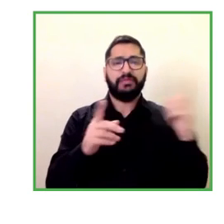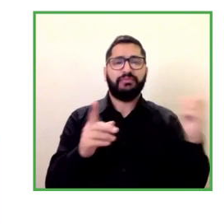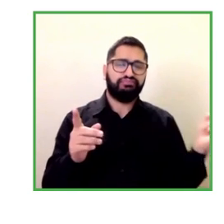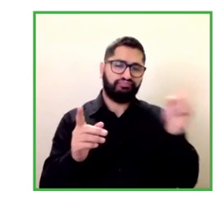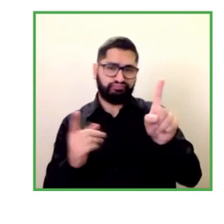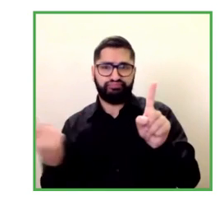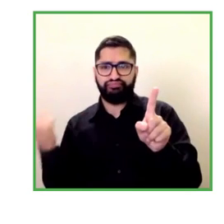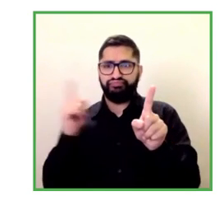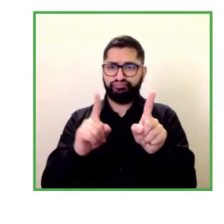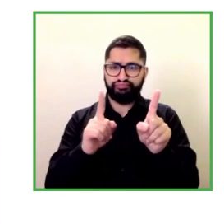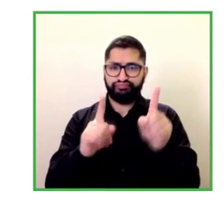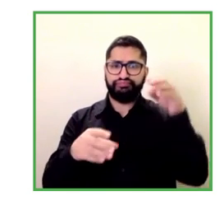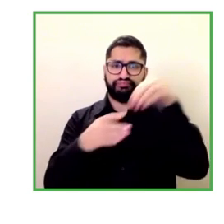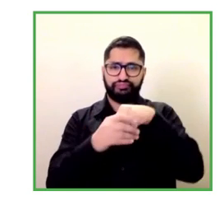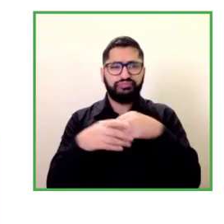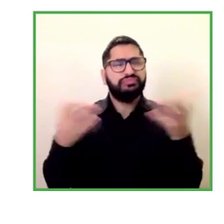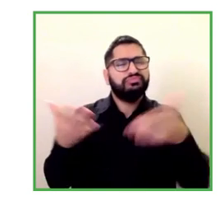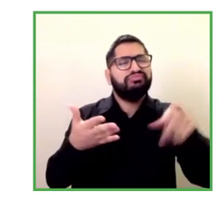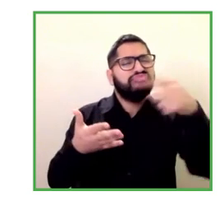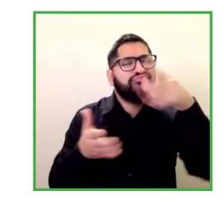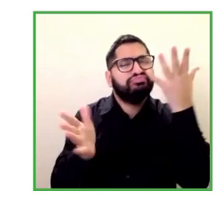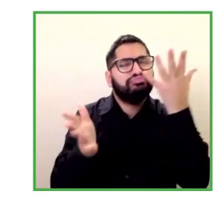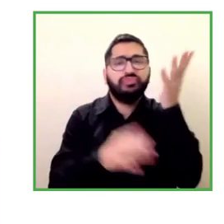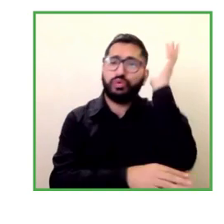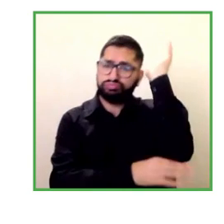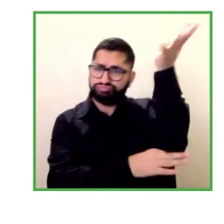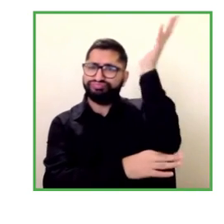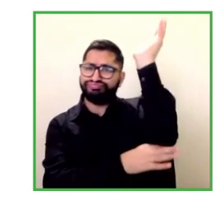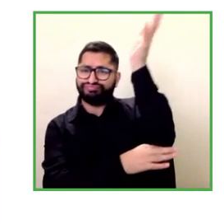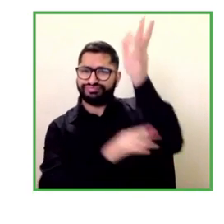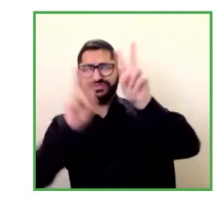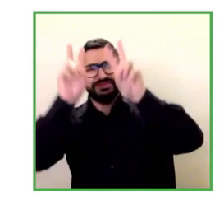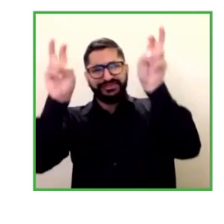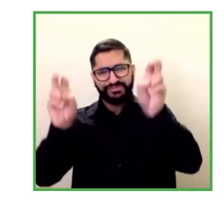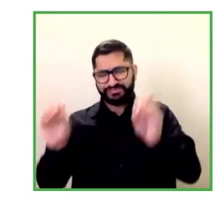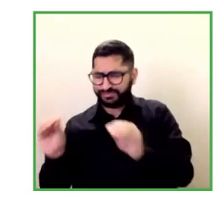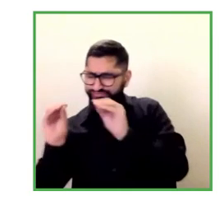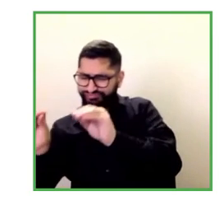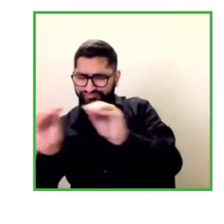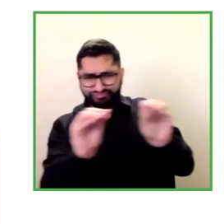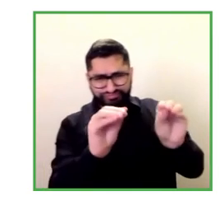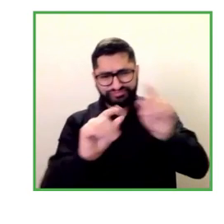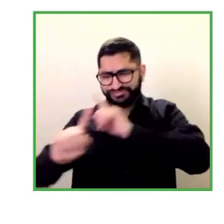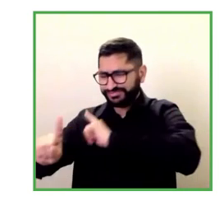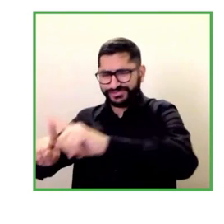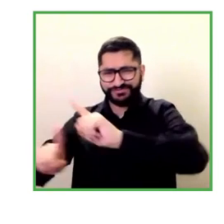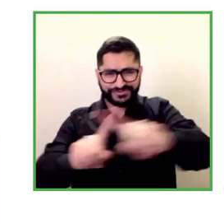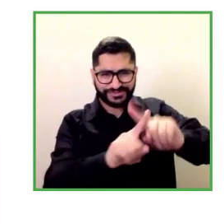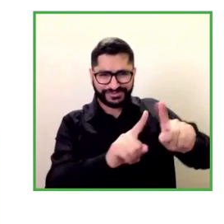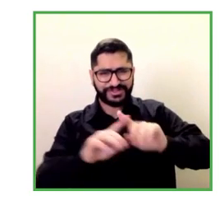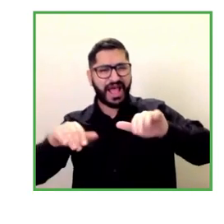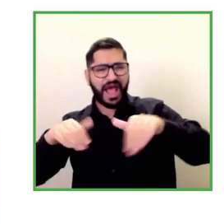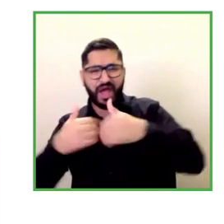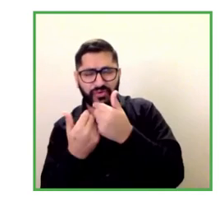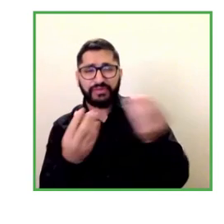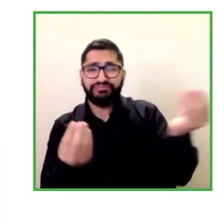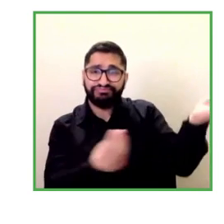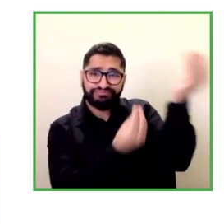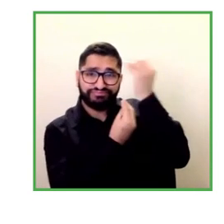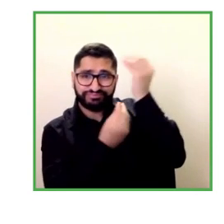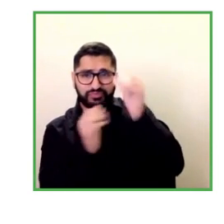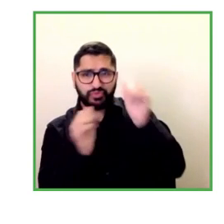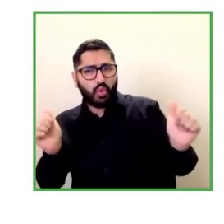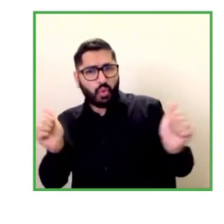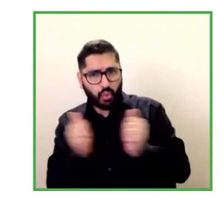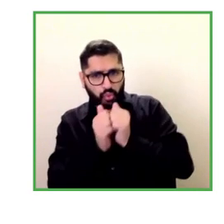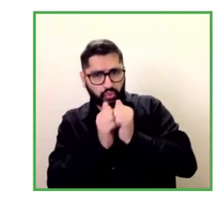train other organizations and more. But what we truly want is to learn together to continue strengthening.